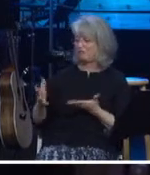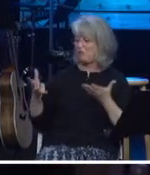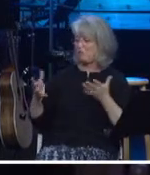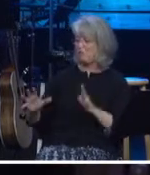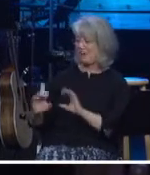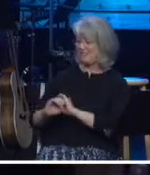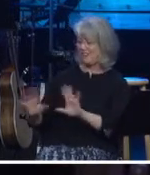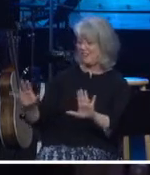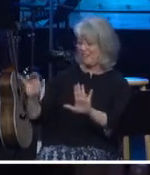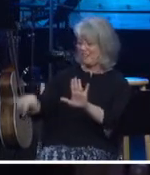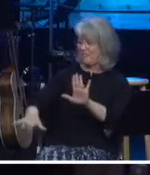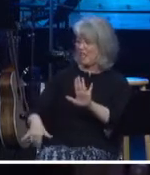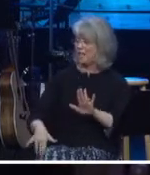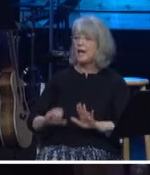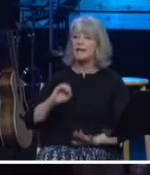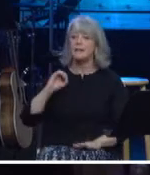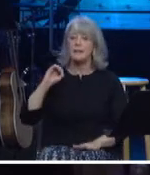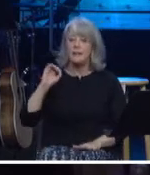Nothing.